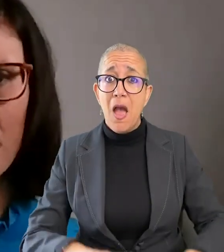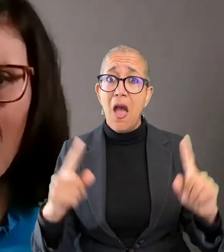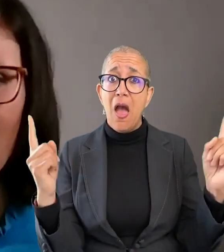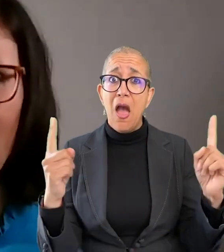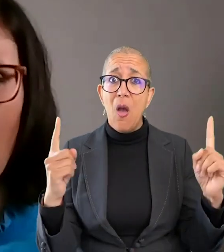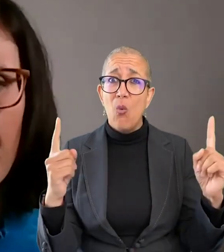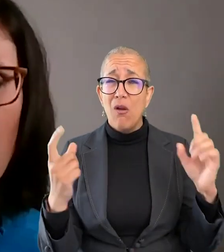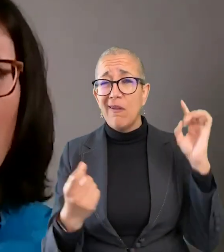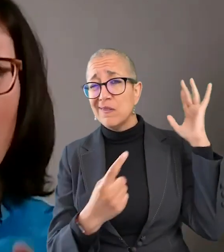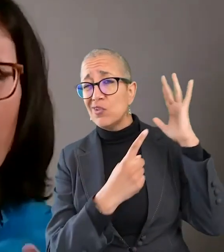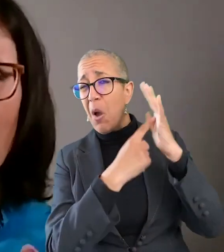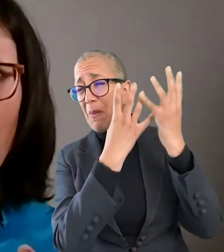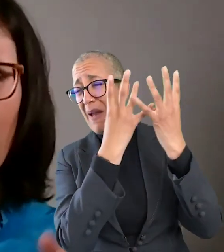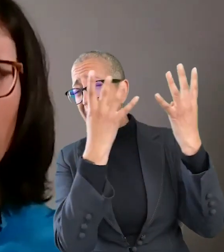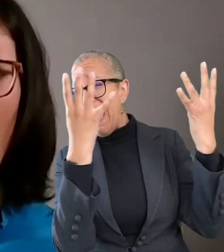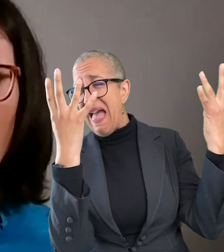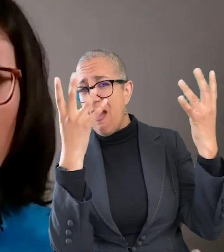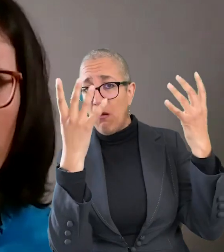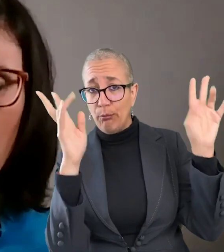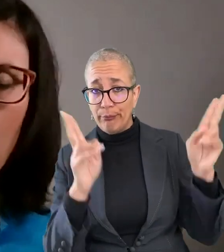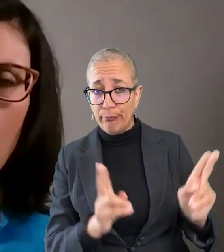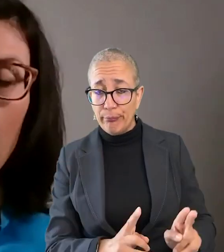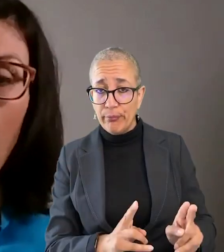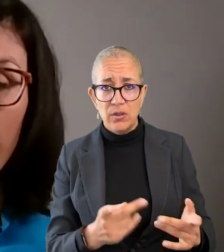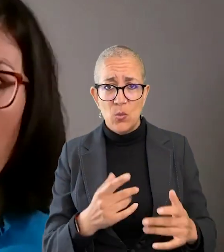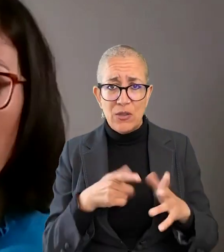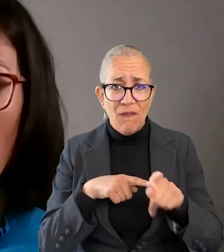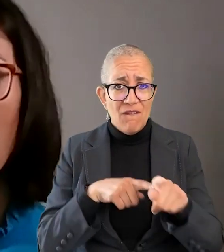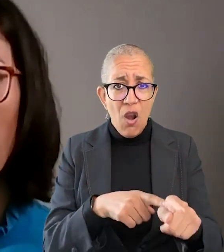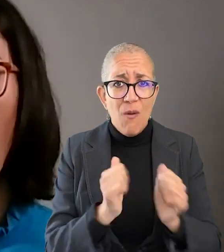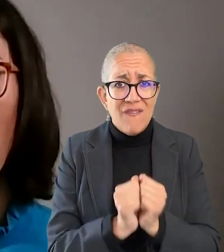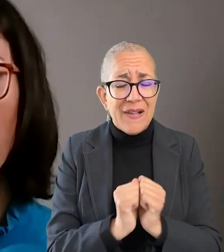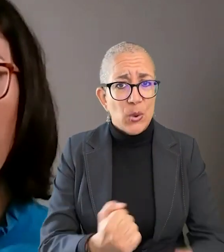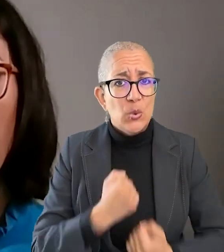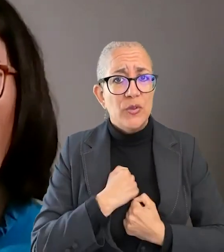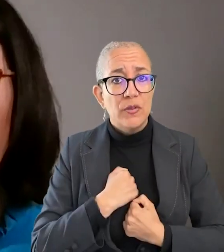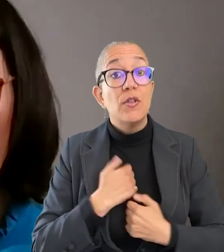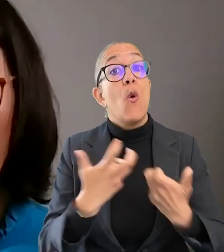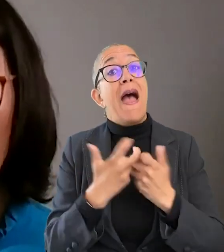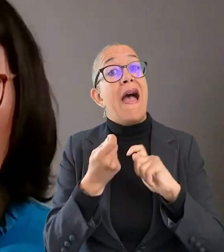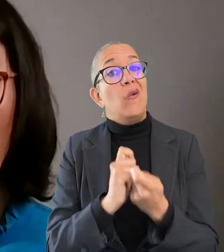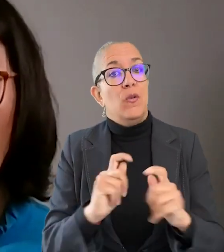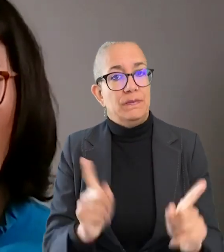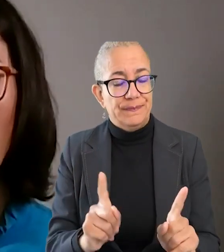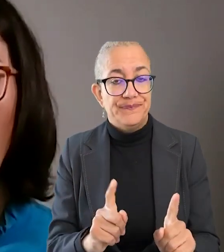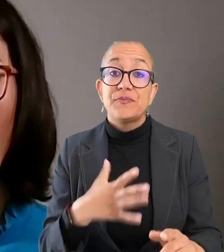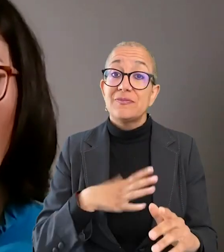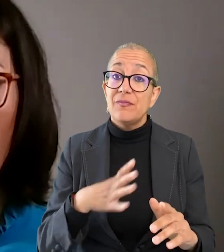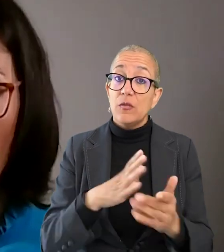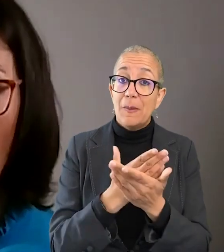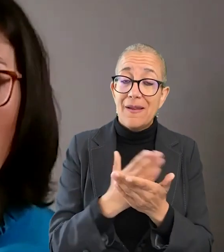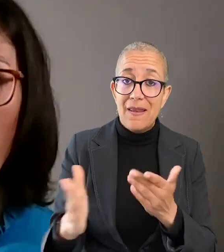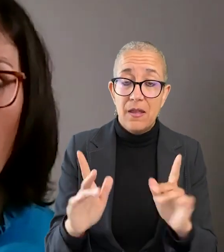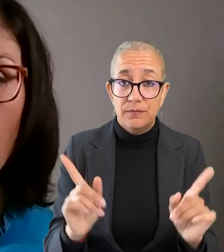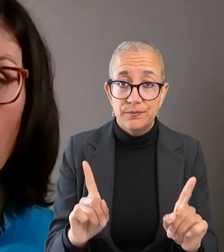We're top down and we don't live those values. So how do we do it? Well, I think it starts by us being very clear that